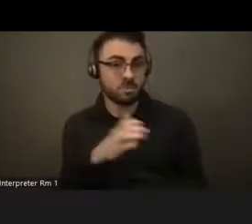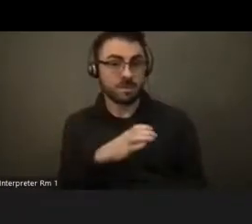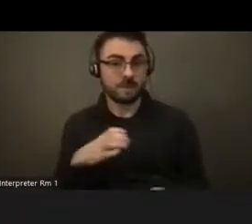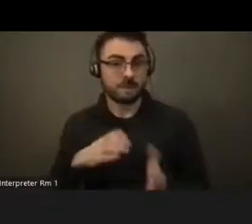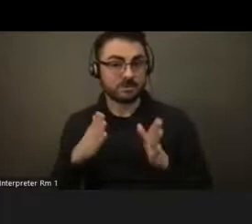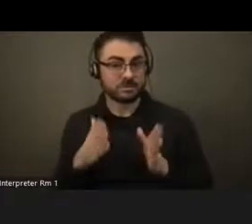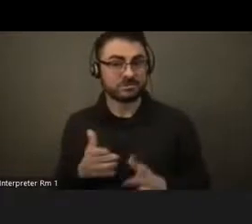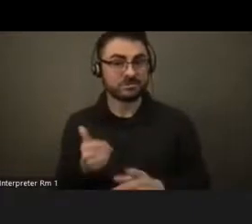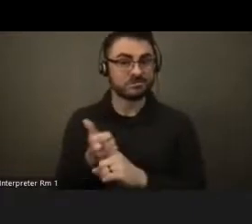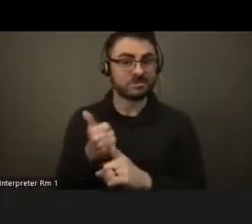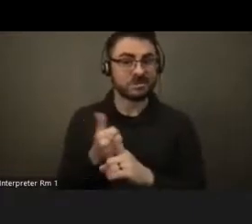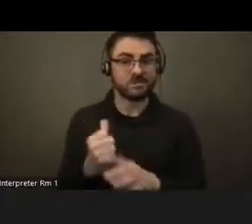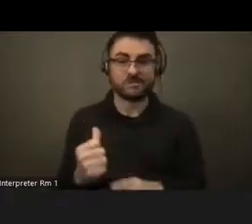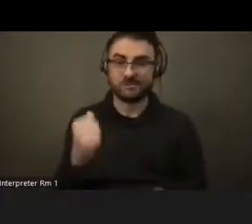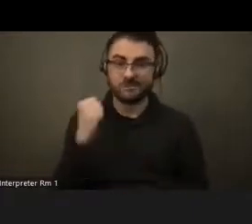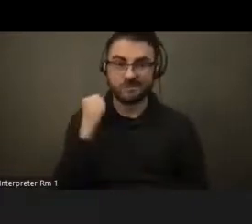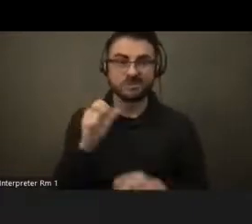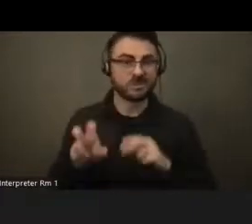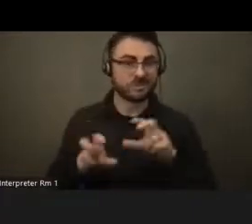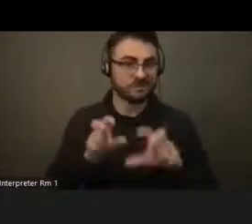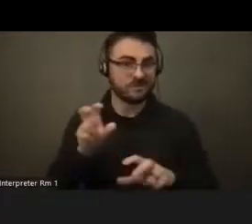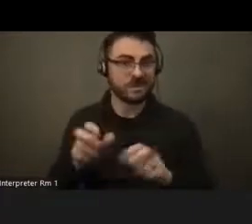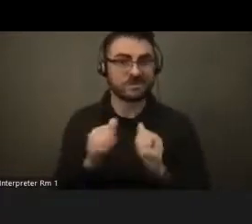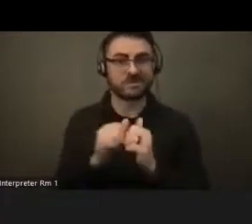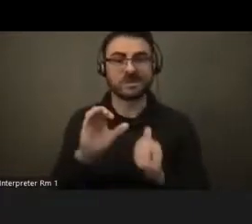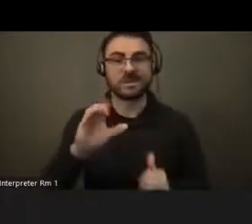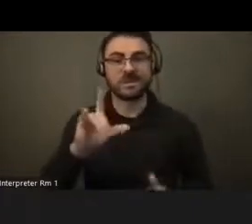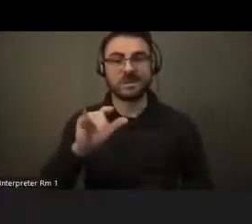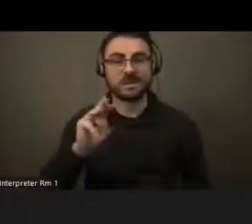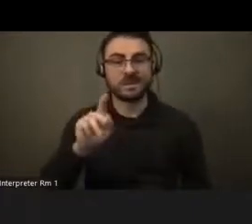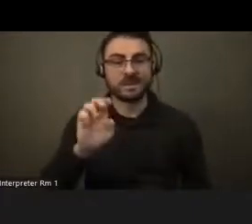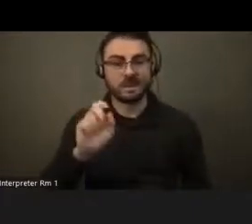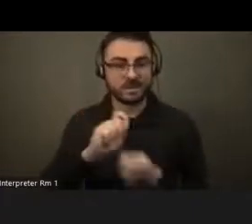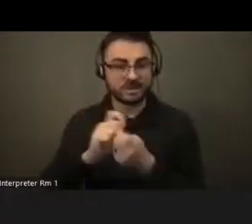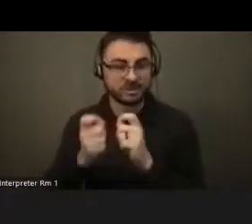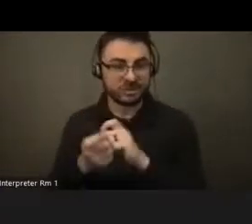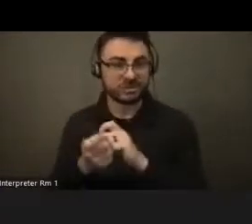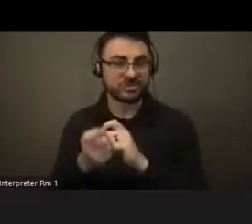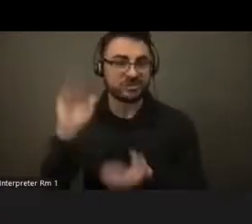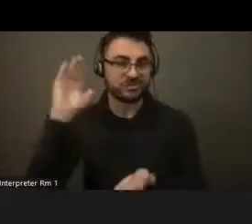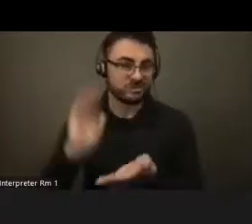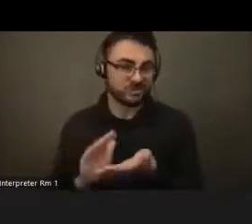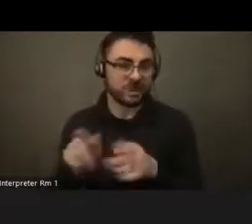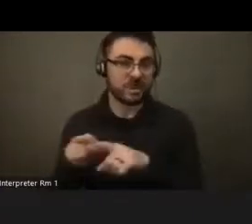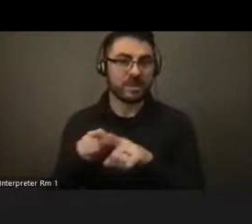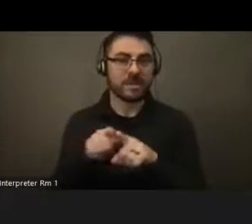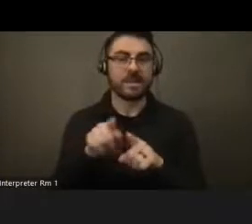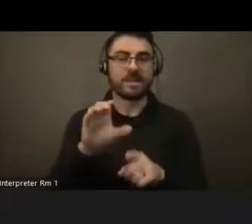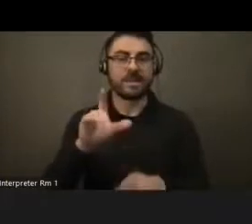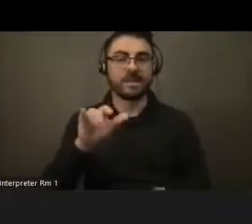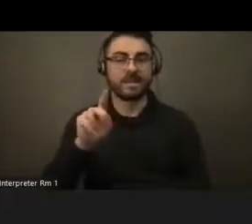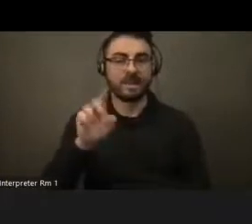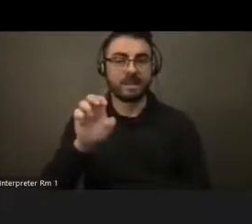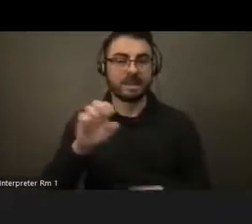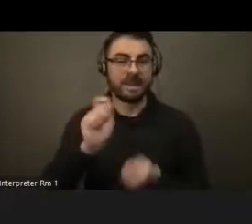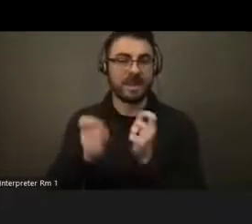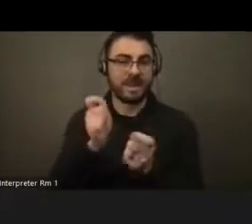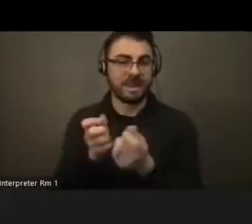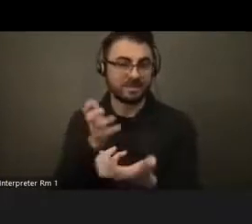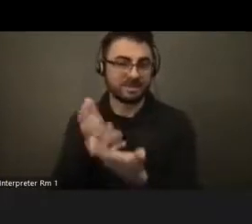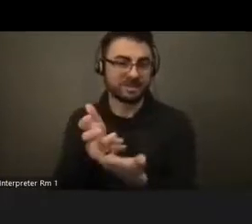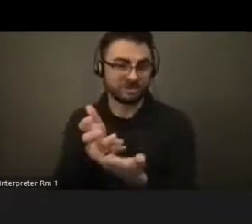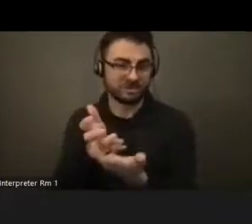in reducing climate change and in climate adaptation because it doesn't fit